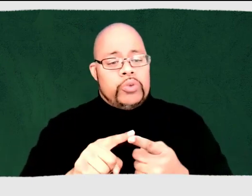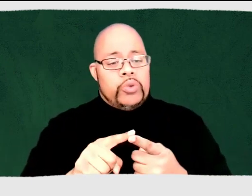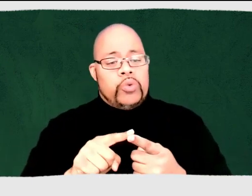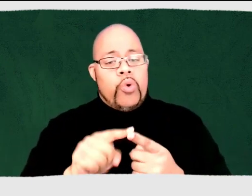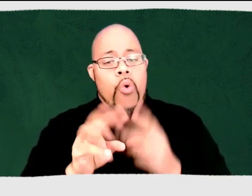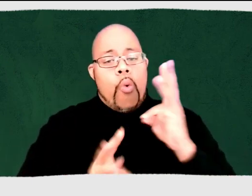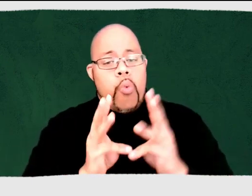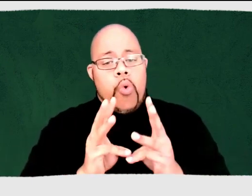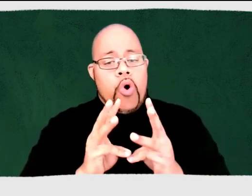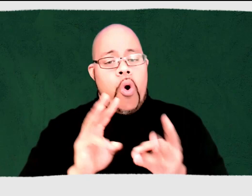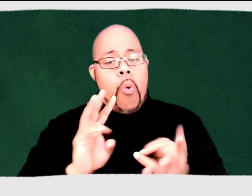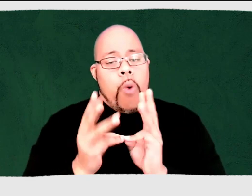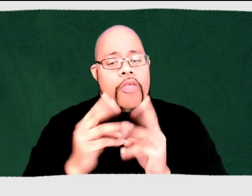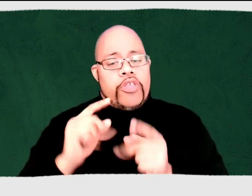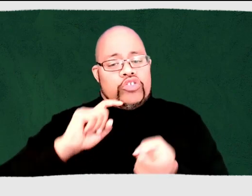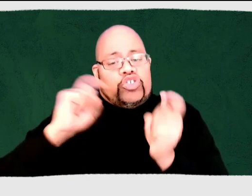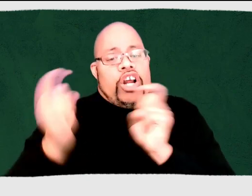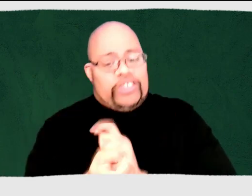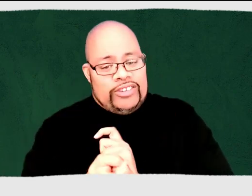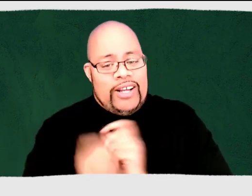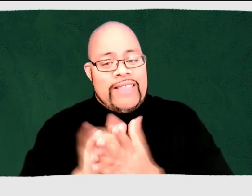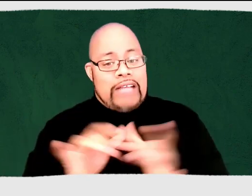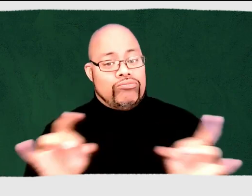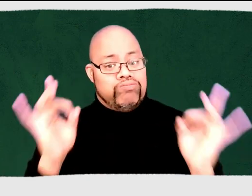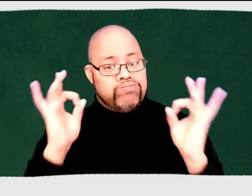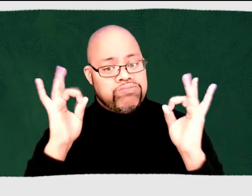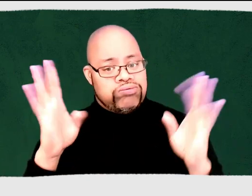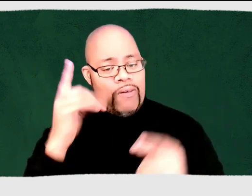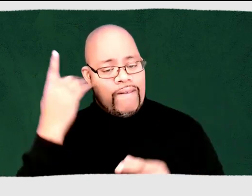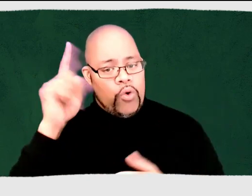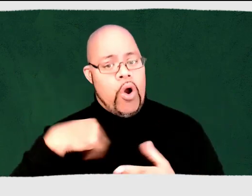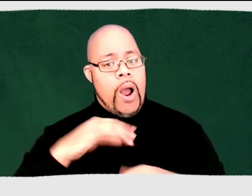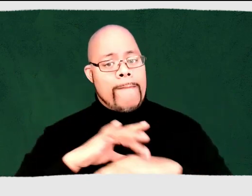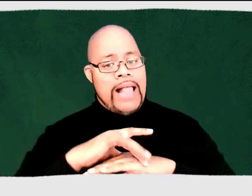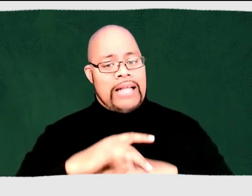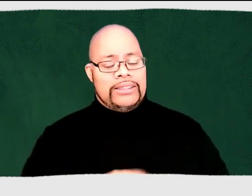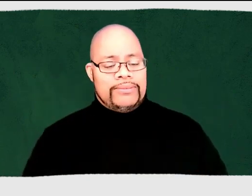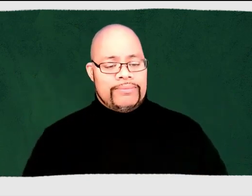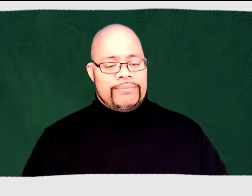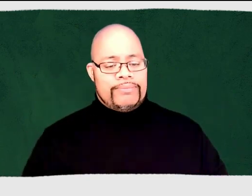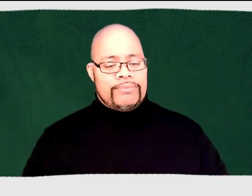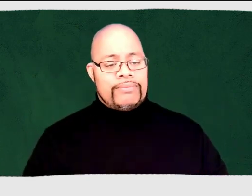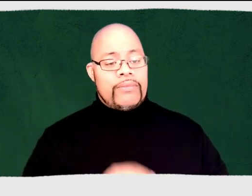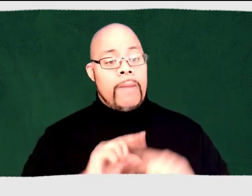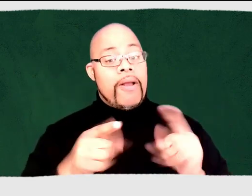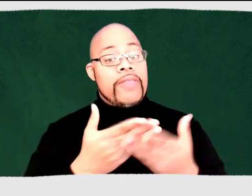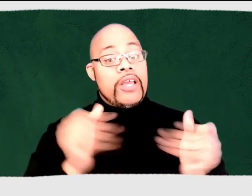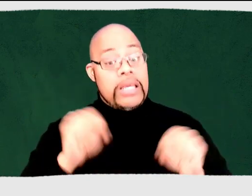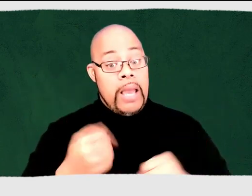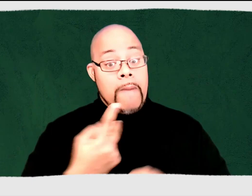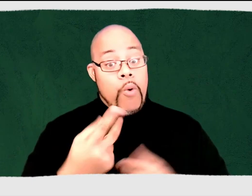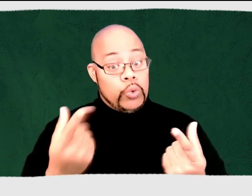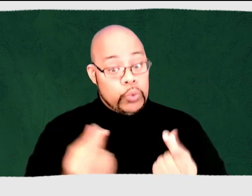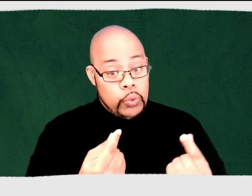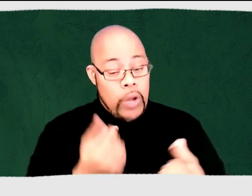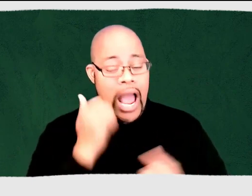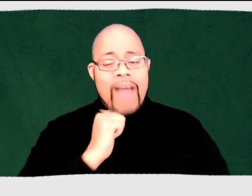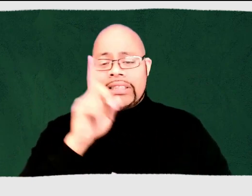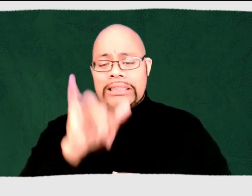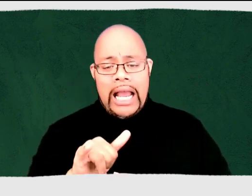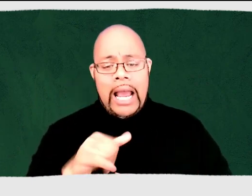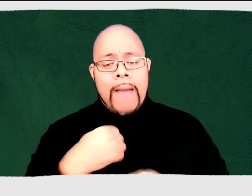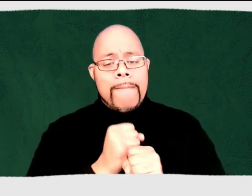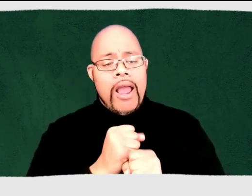climate change that is a crisis for our planet. But there are things that you and I can do every day to to make